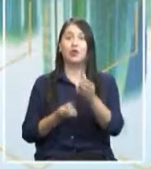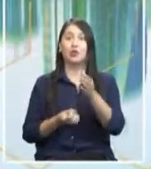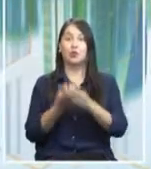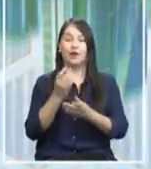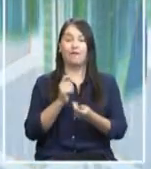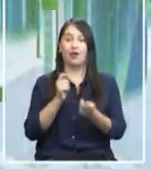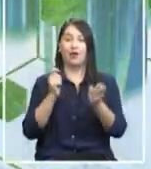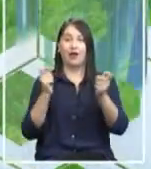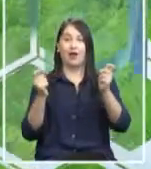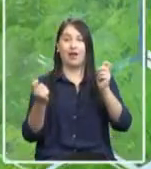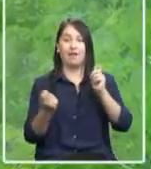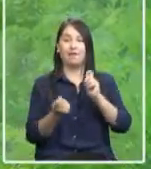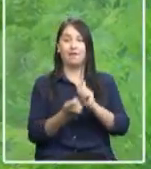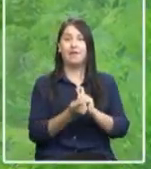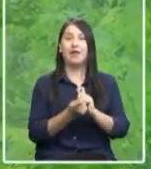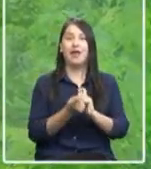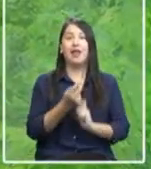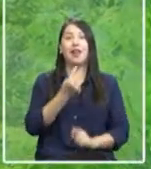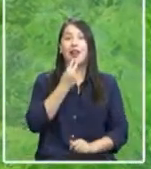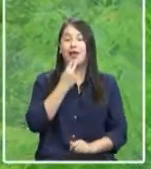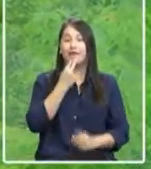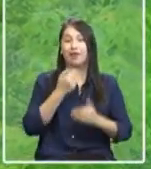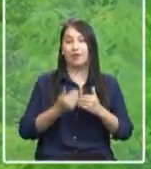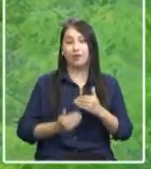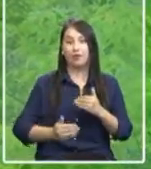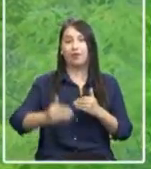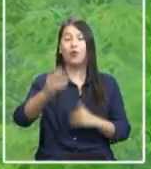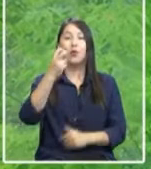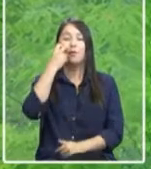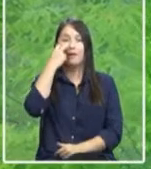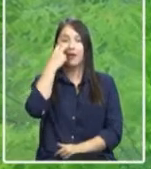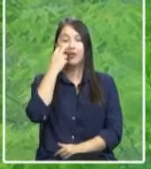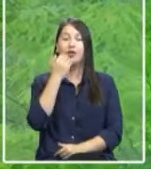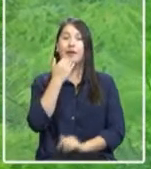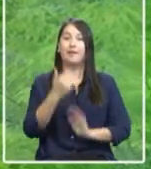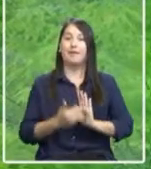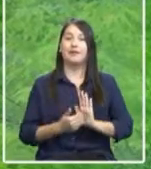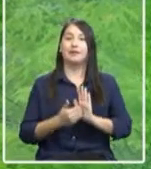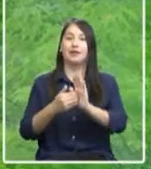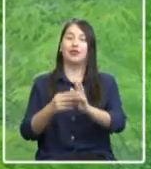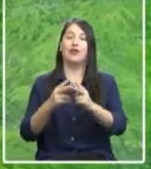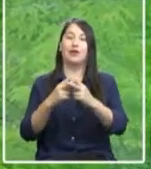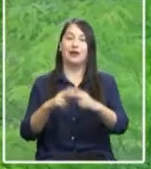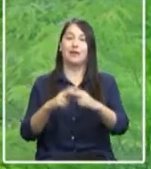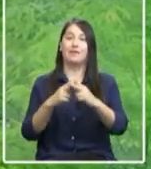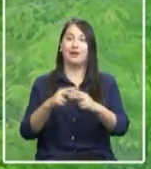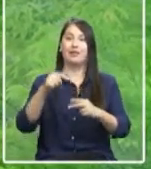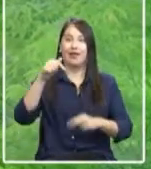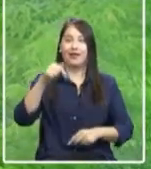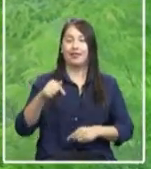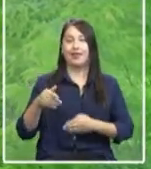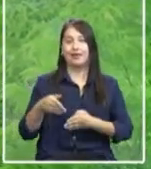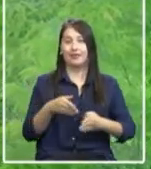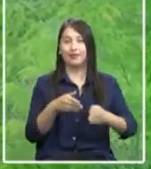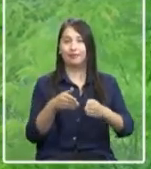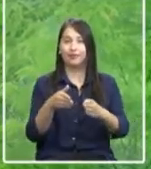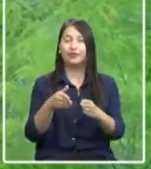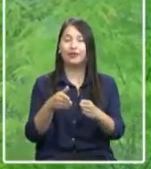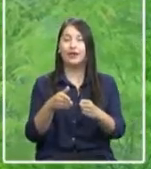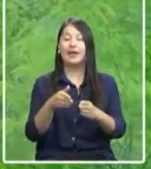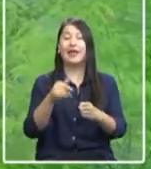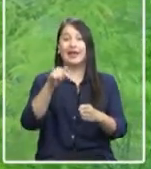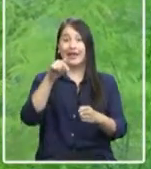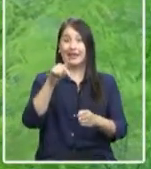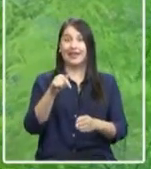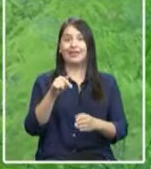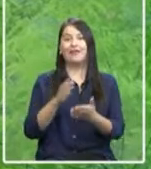this journey. So that is the standpoint from which I'm going to deliver my short presentation